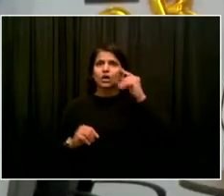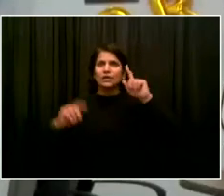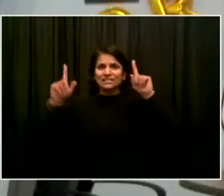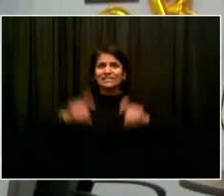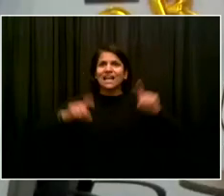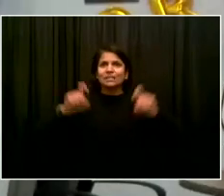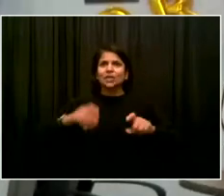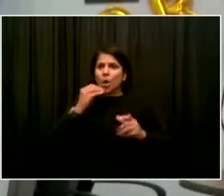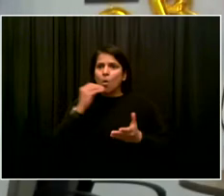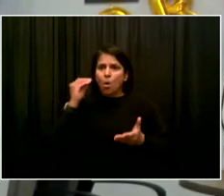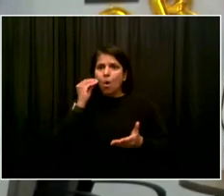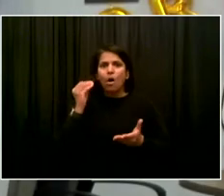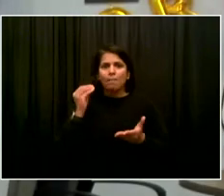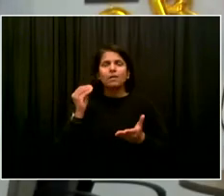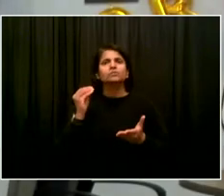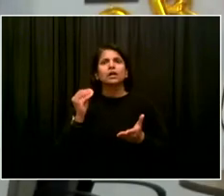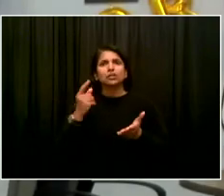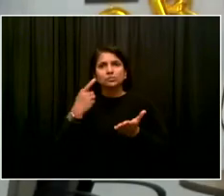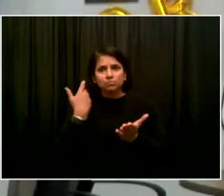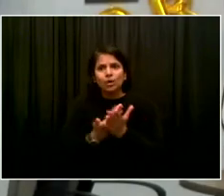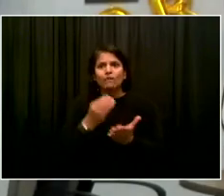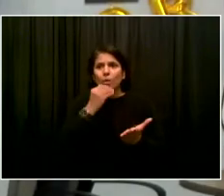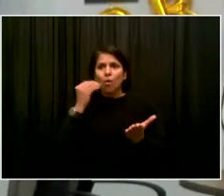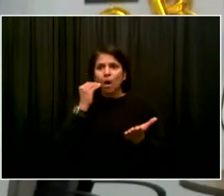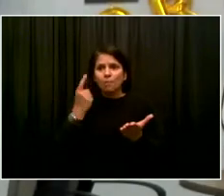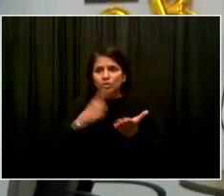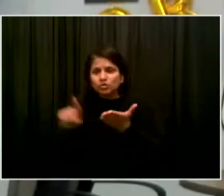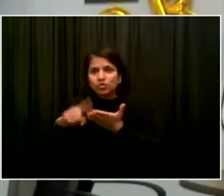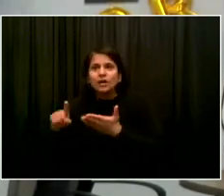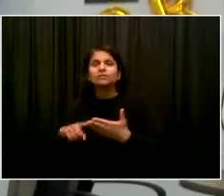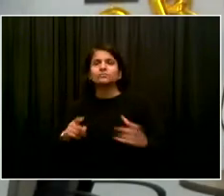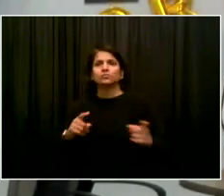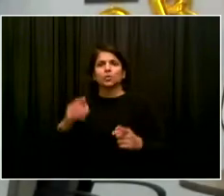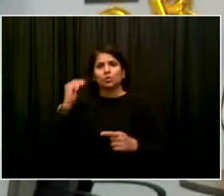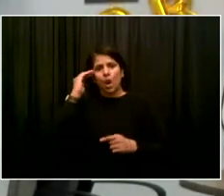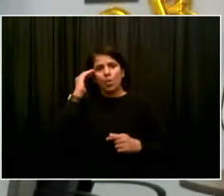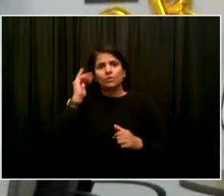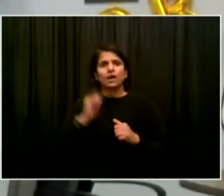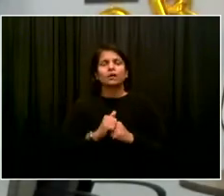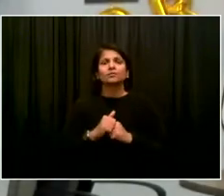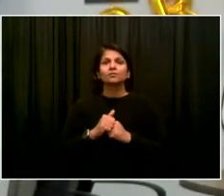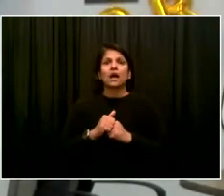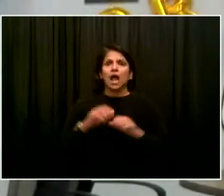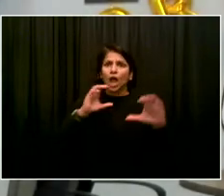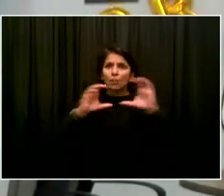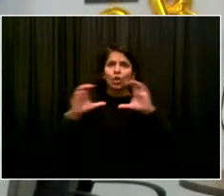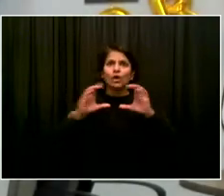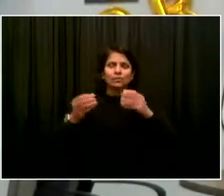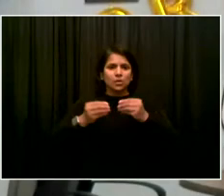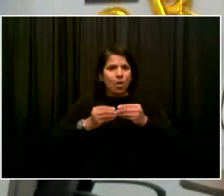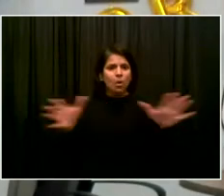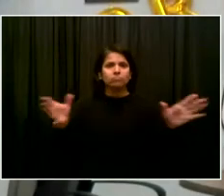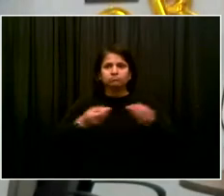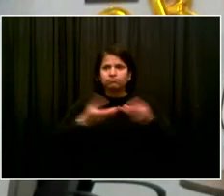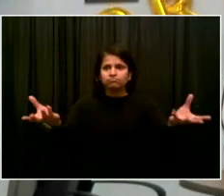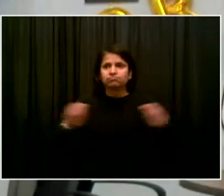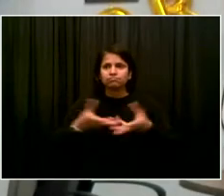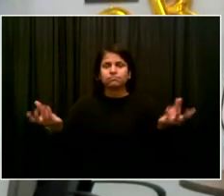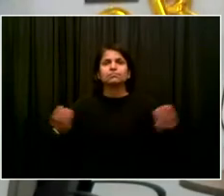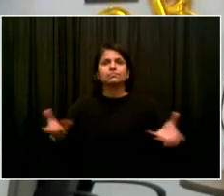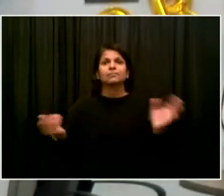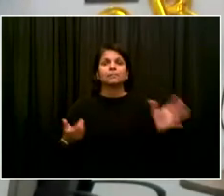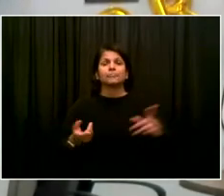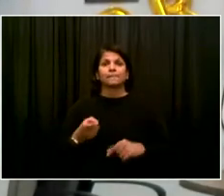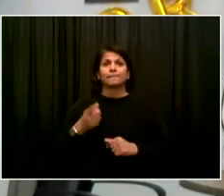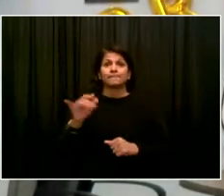we'll also make them available. Those lines of communication are way open. And I say, don't underestimate our young people. They know how